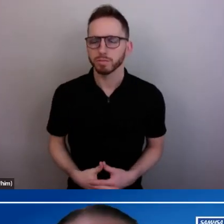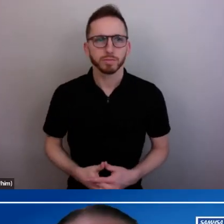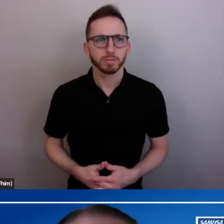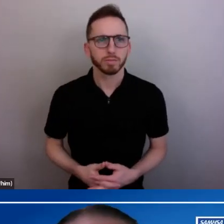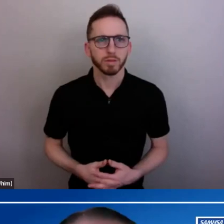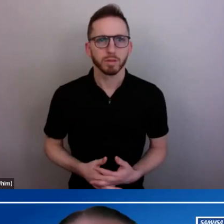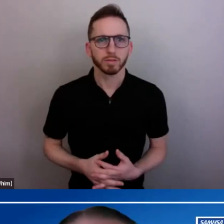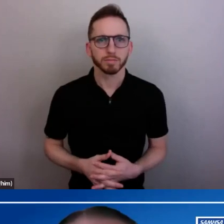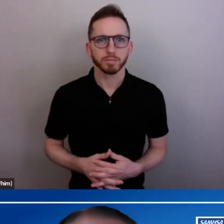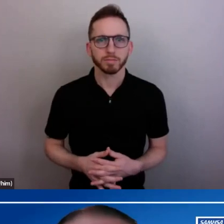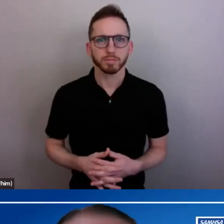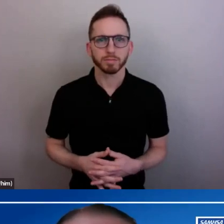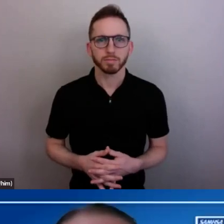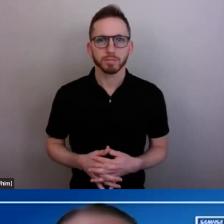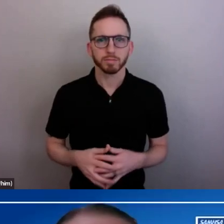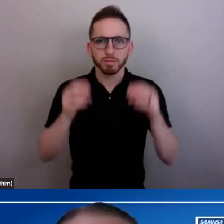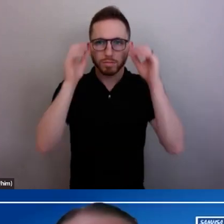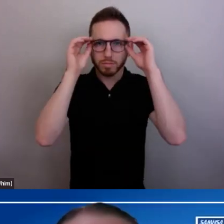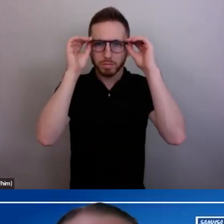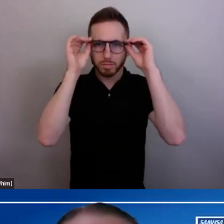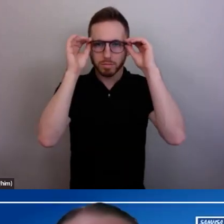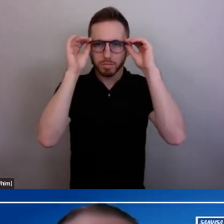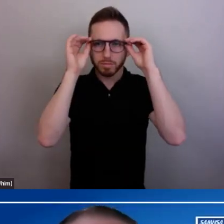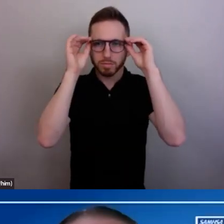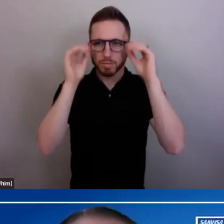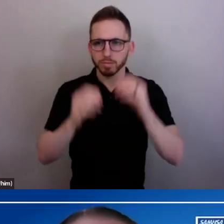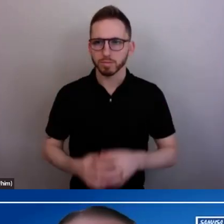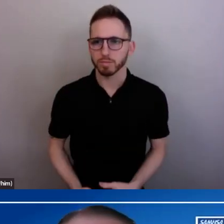Thanks. . . . . .